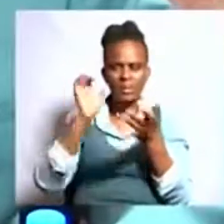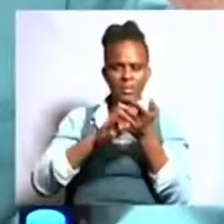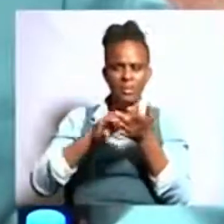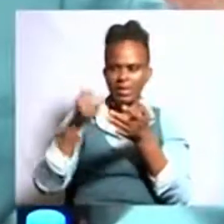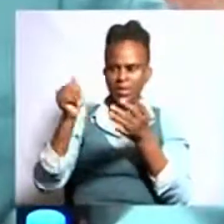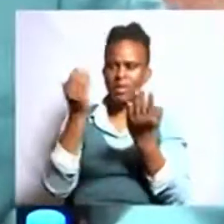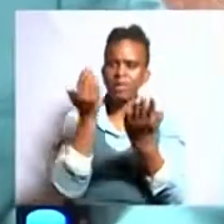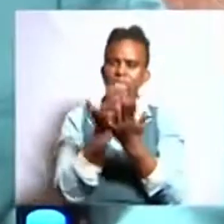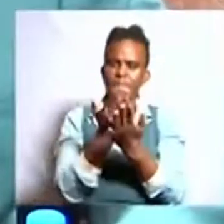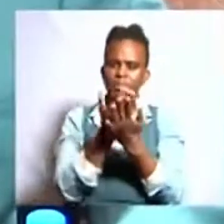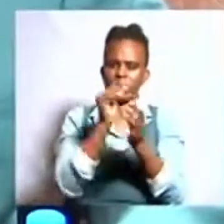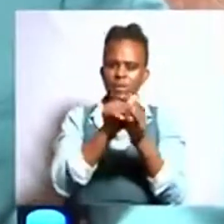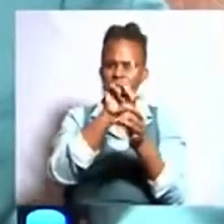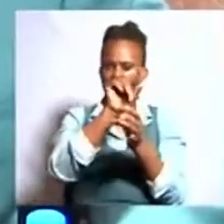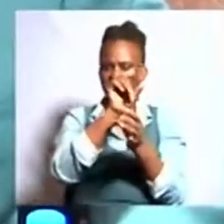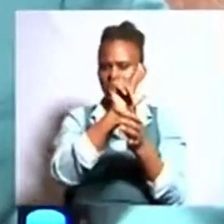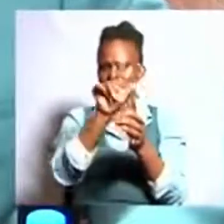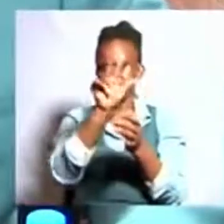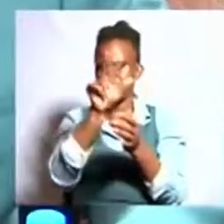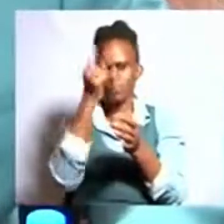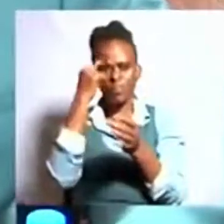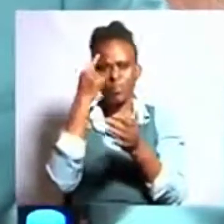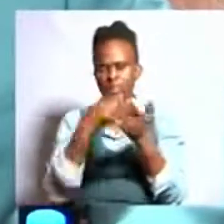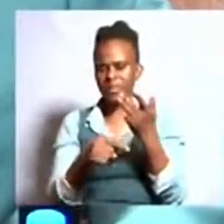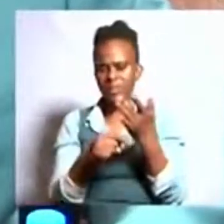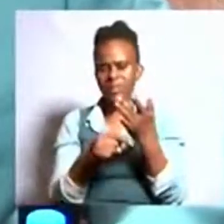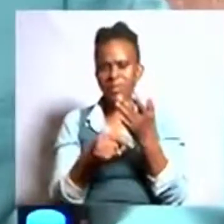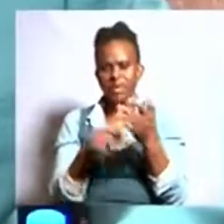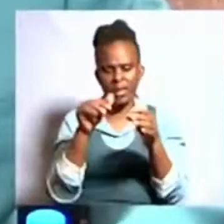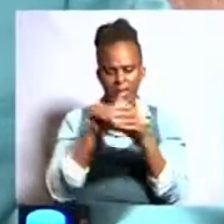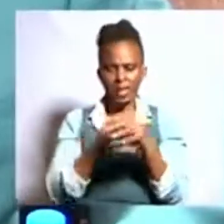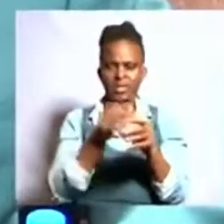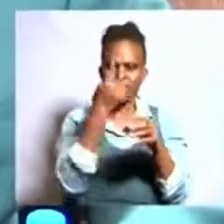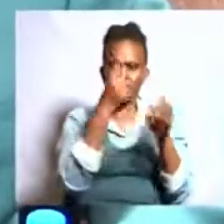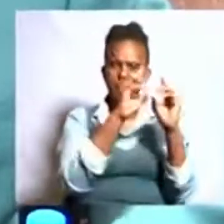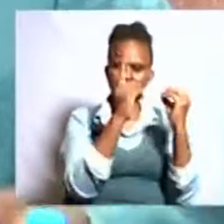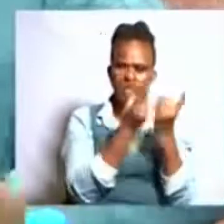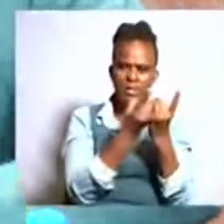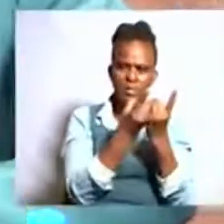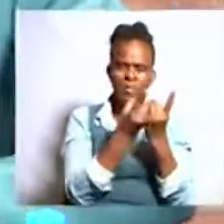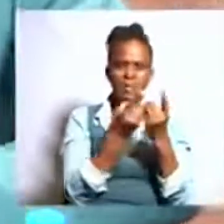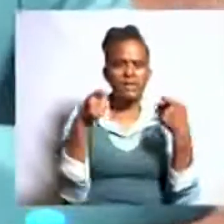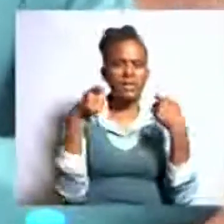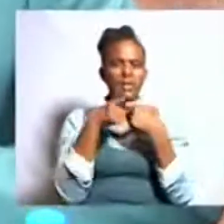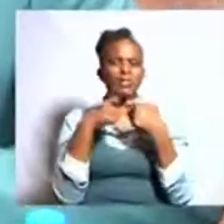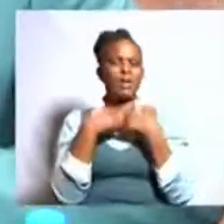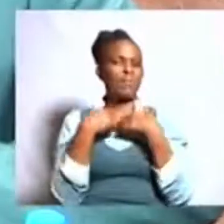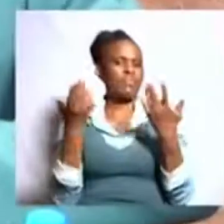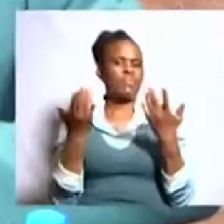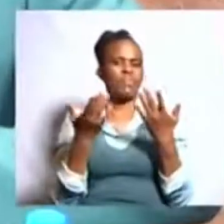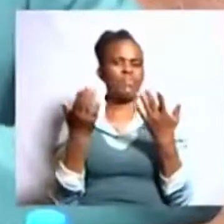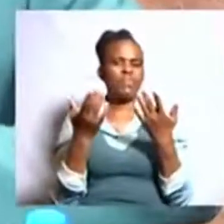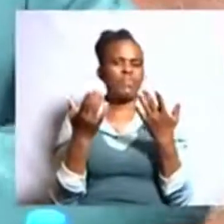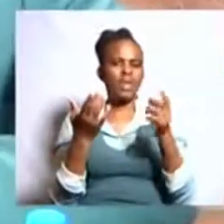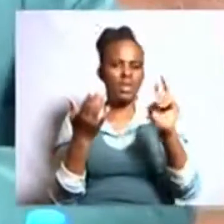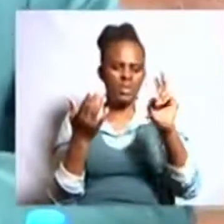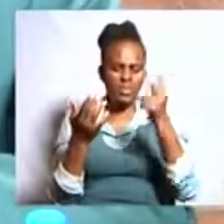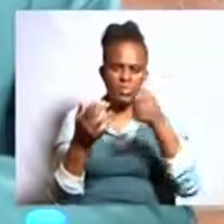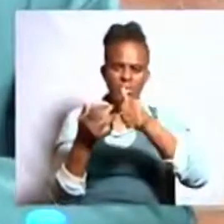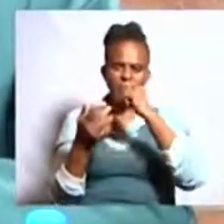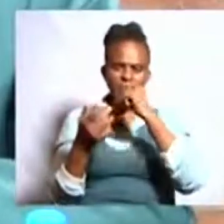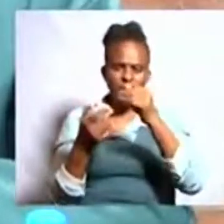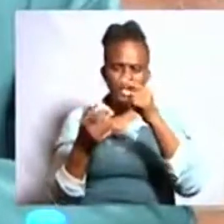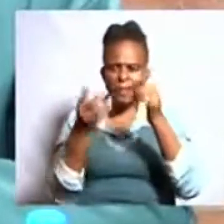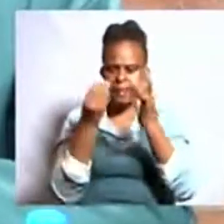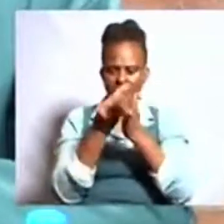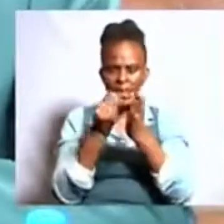have requested in the 2023 budget will be for, because in the 11 districts there's no Zanaco, and 2, they are saying this money was being